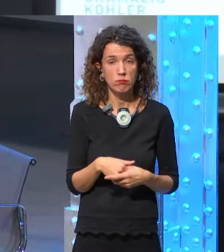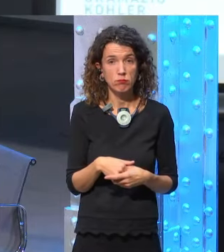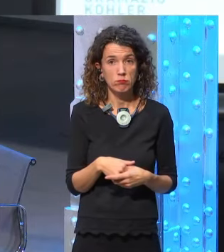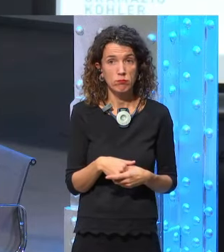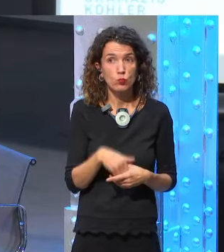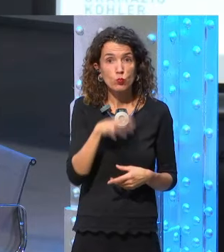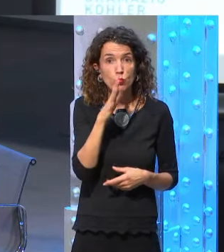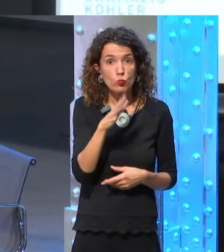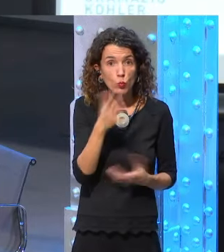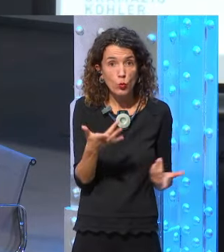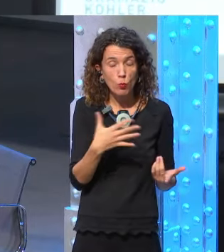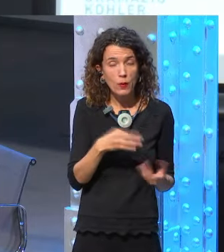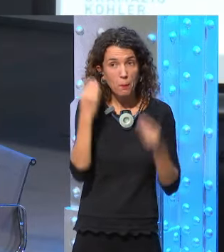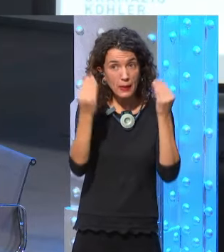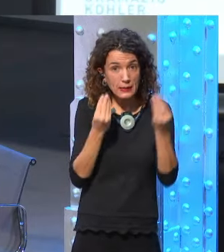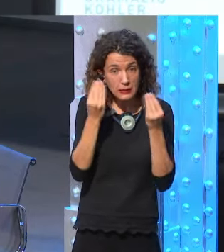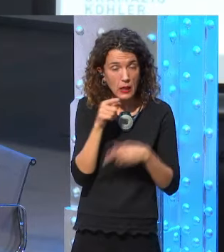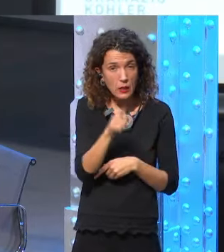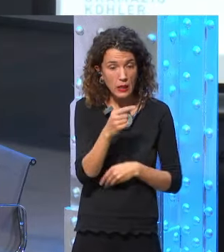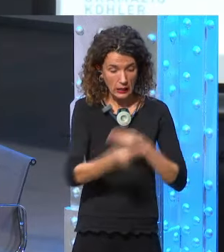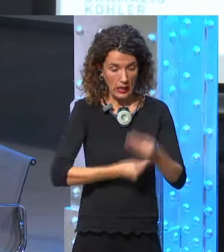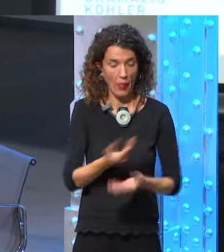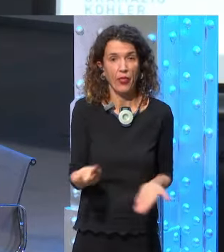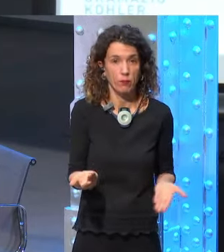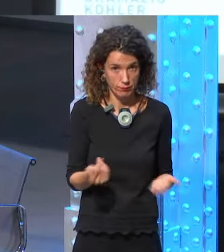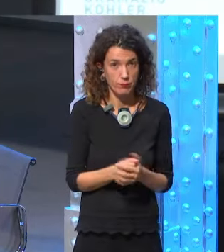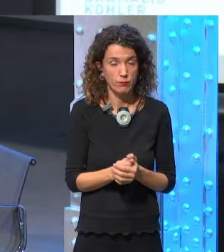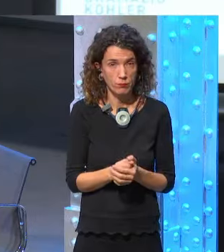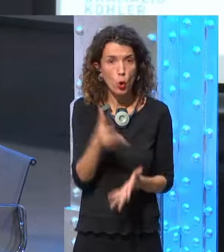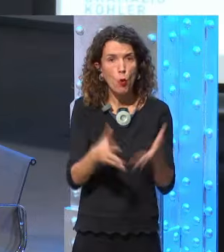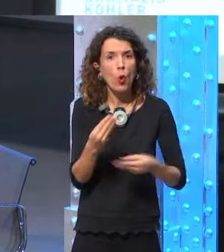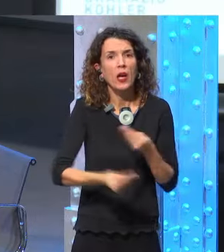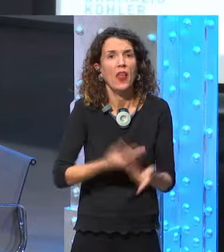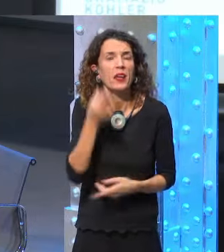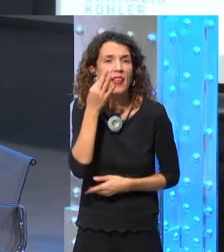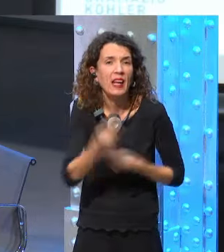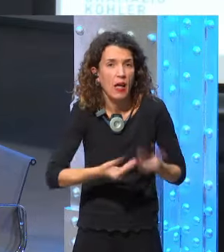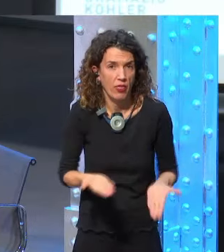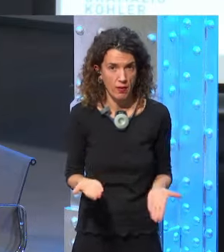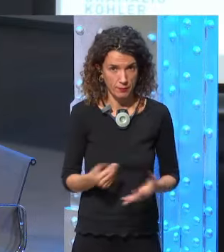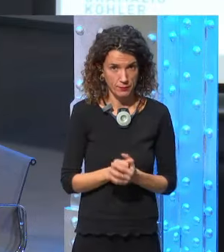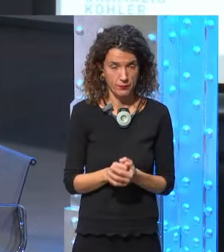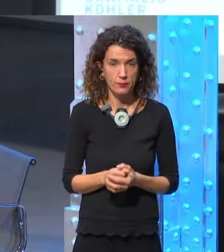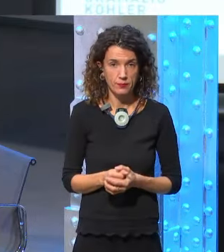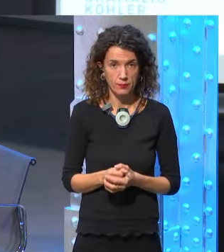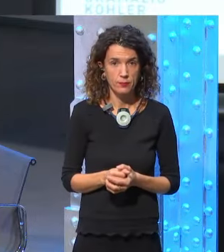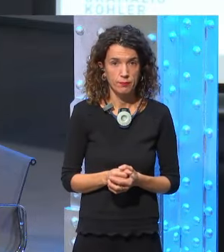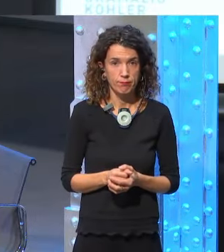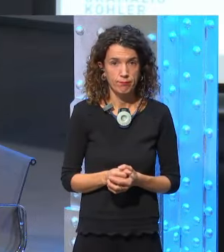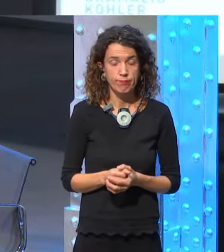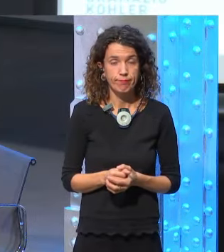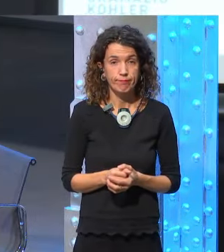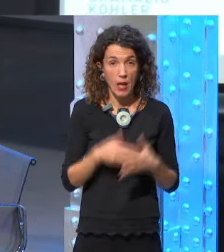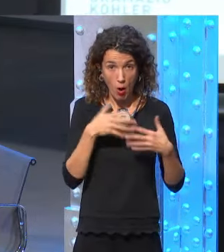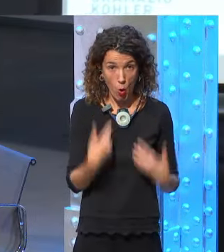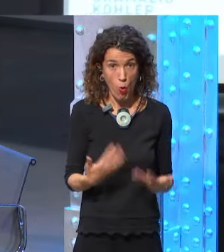what the robot actually does. So what is this physical action? And actually now in the workshop we're doing a very fun project.